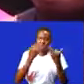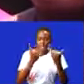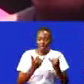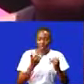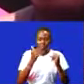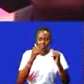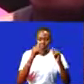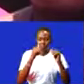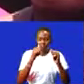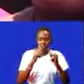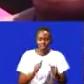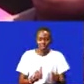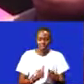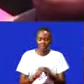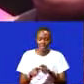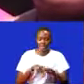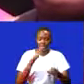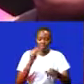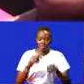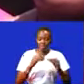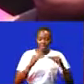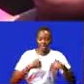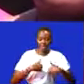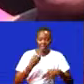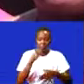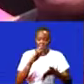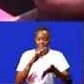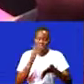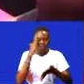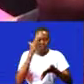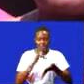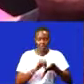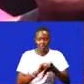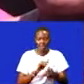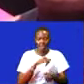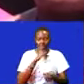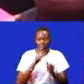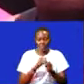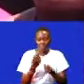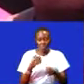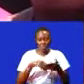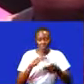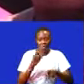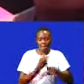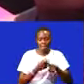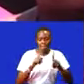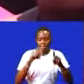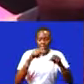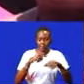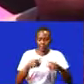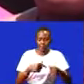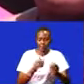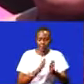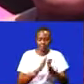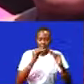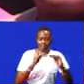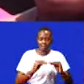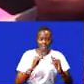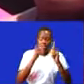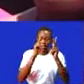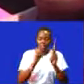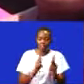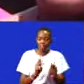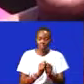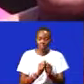strong, uneno kataka guno kuwa rumuka, wangiyo ni Jacomo nyalo deyo koto podwa roma roma. Omeo party strong, the Kisumu